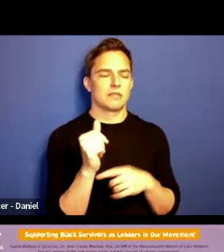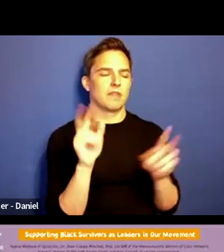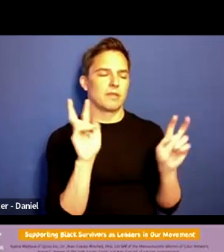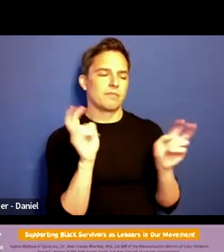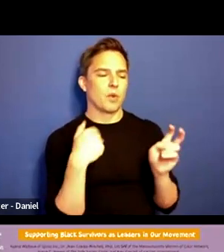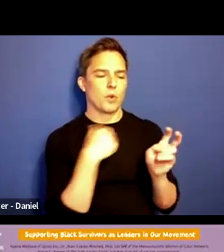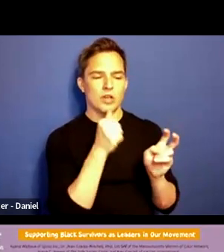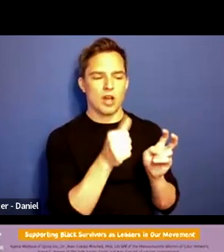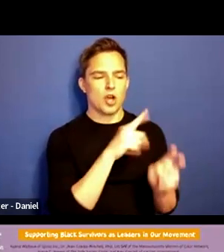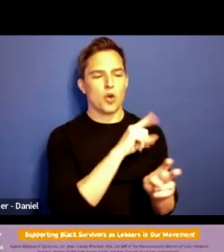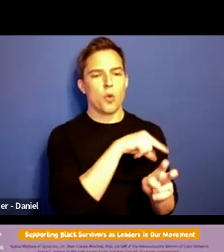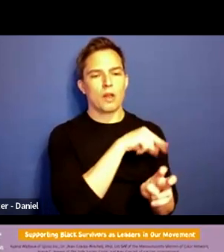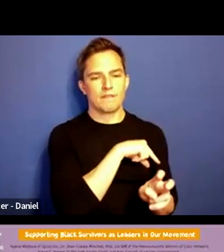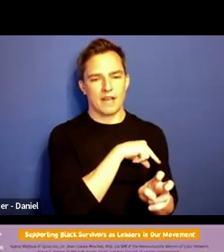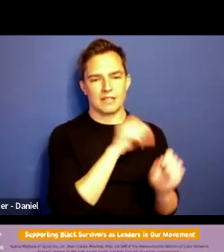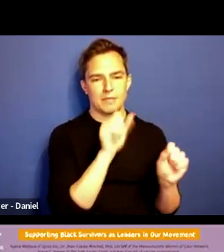the work done.